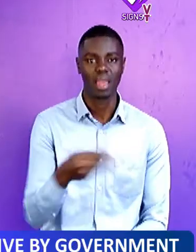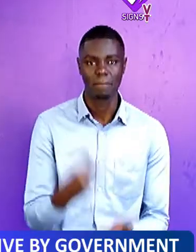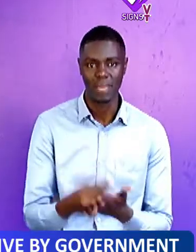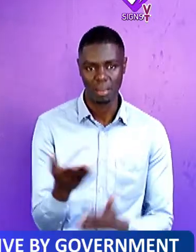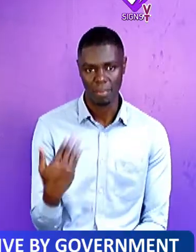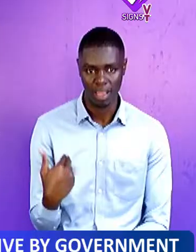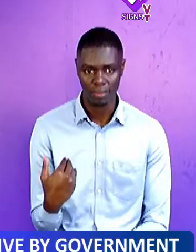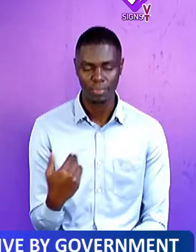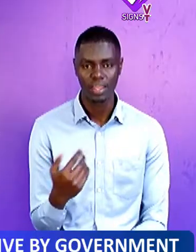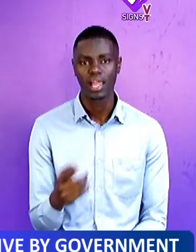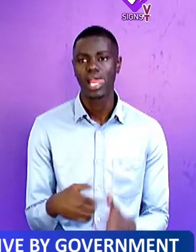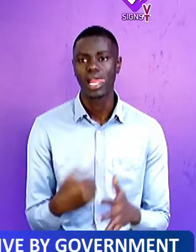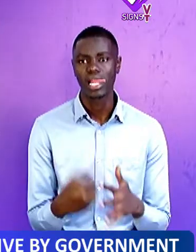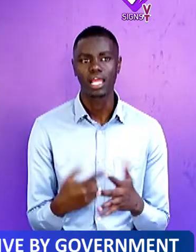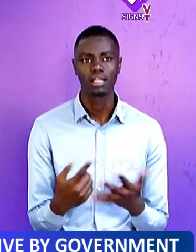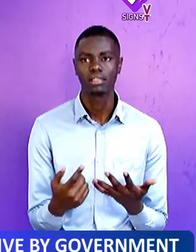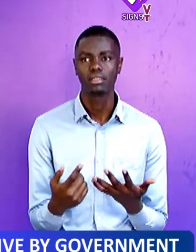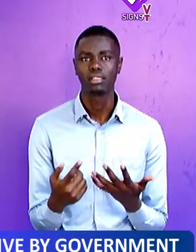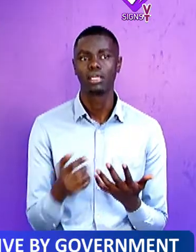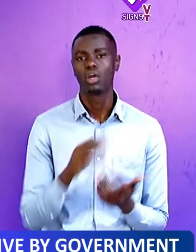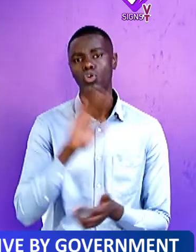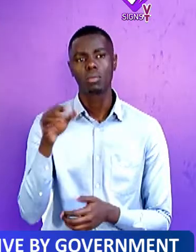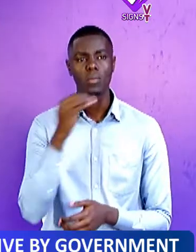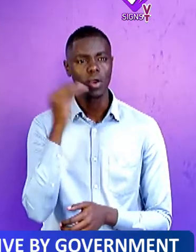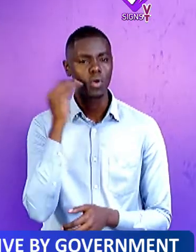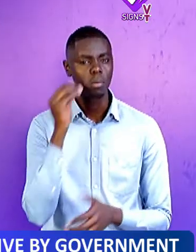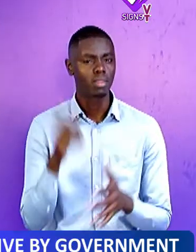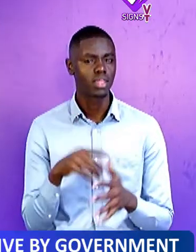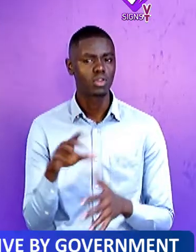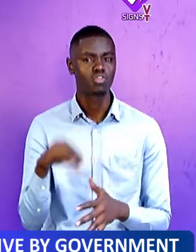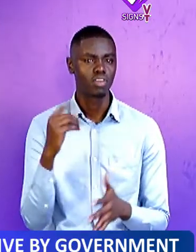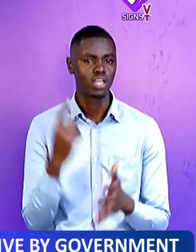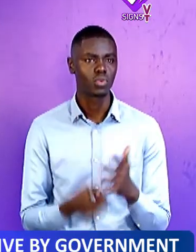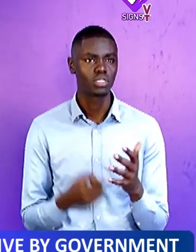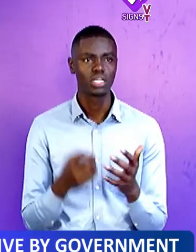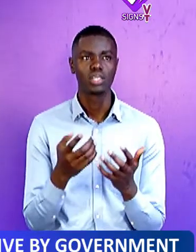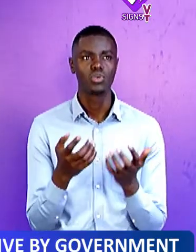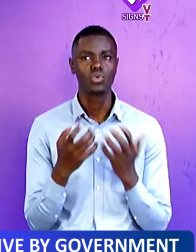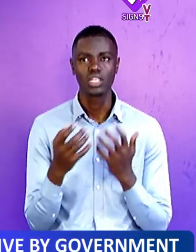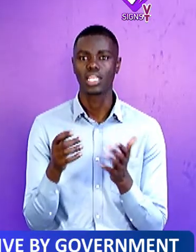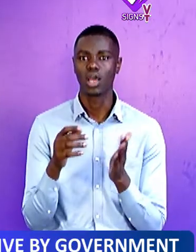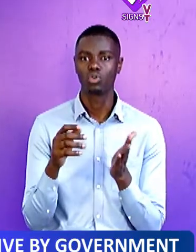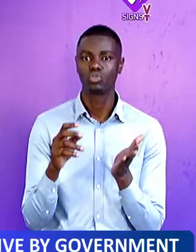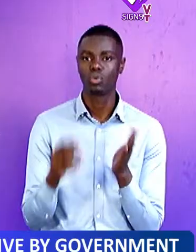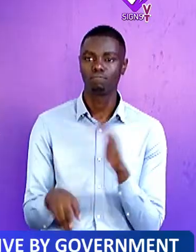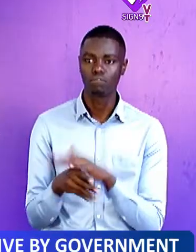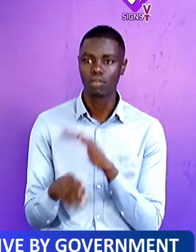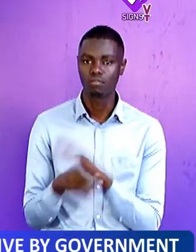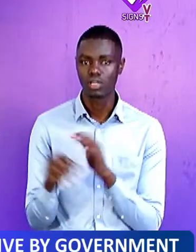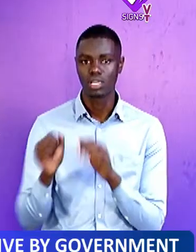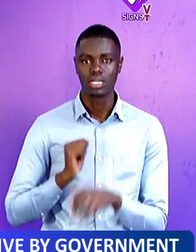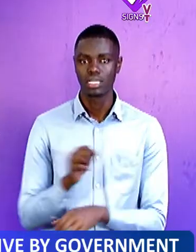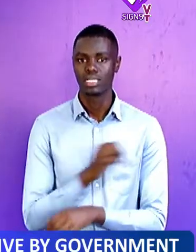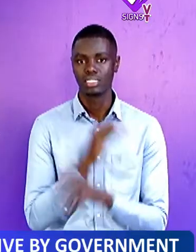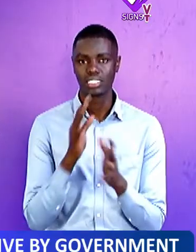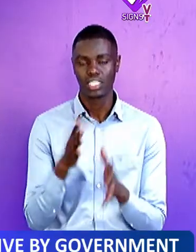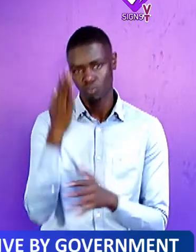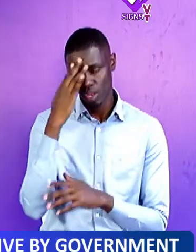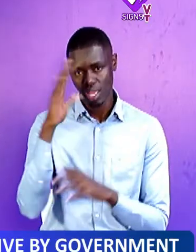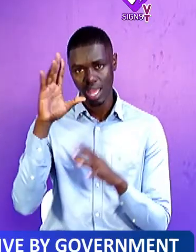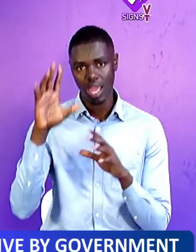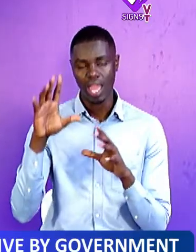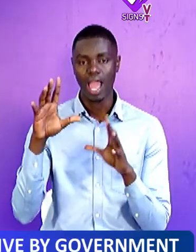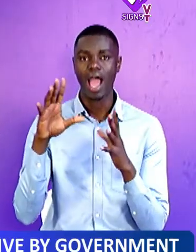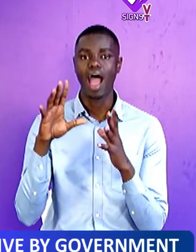with all these narrative from the president, then you come back home and you find that you need to retrench your staff, isn't it? Because affordable housing has taken so much heat